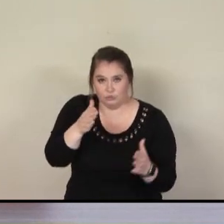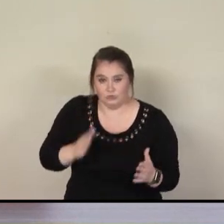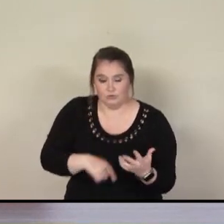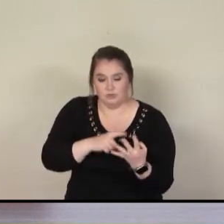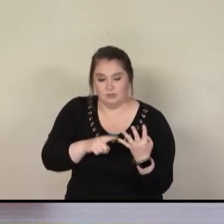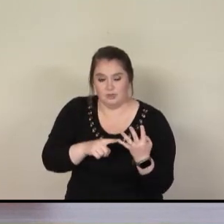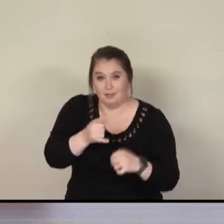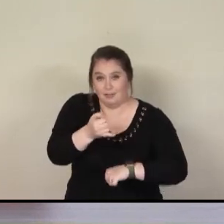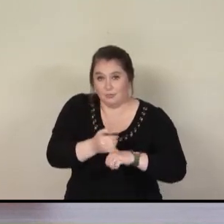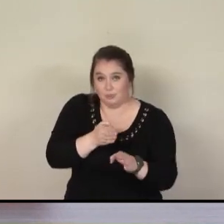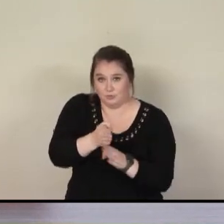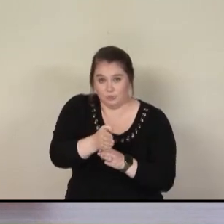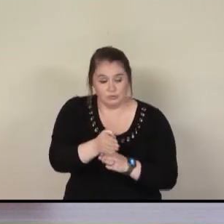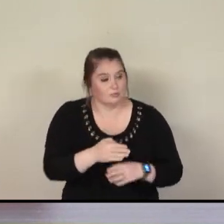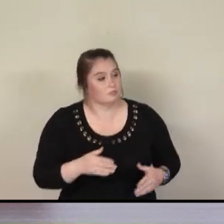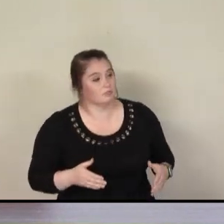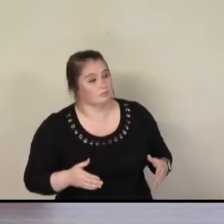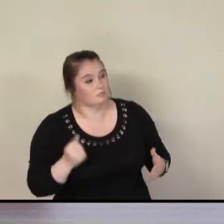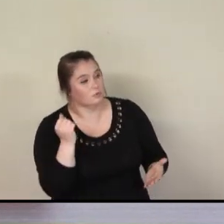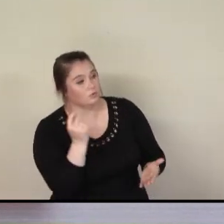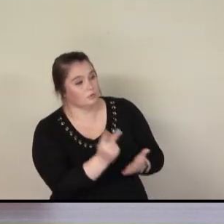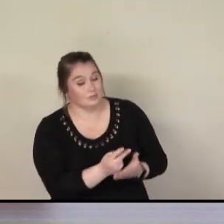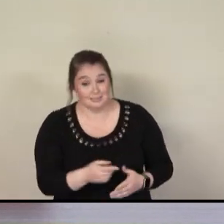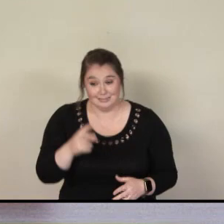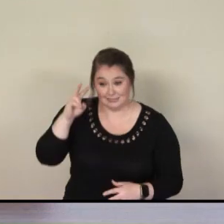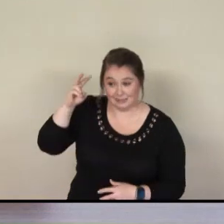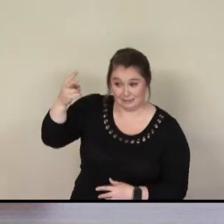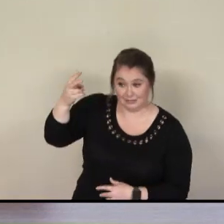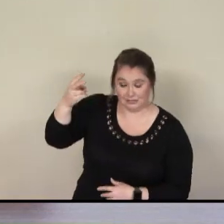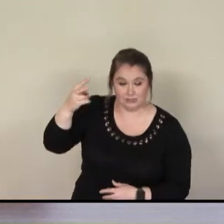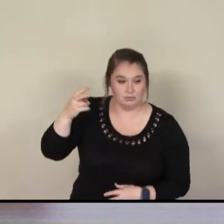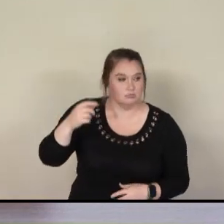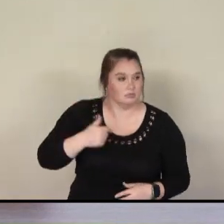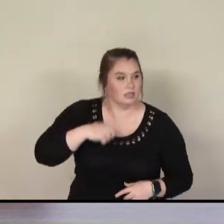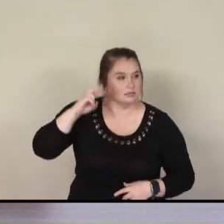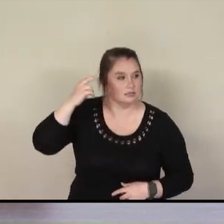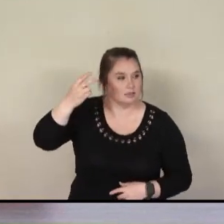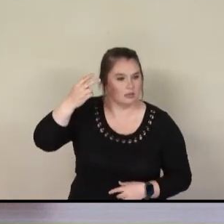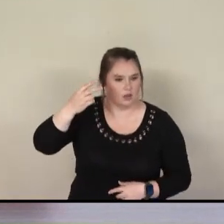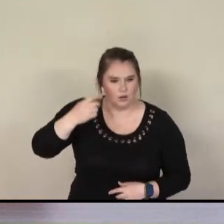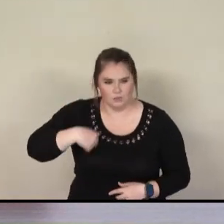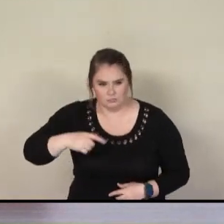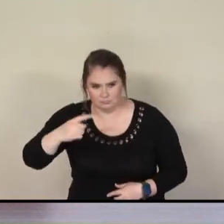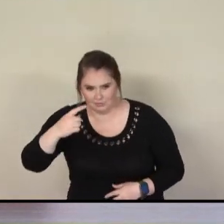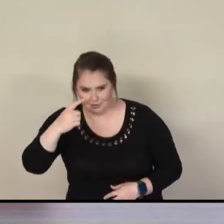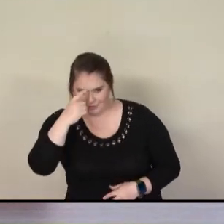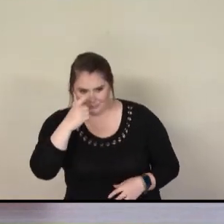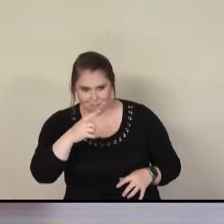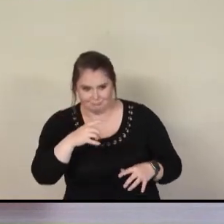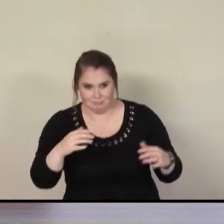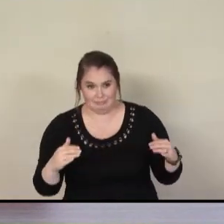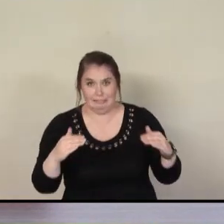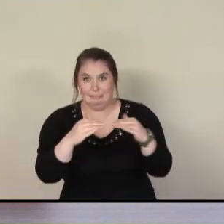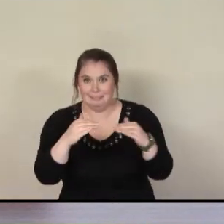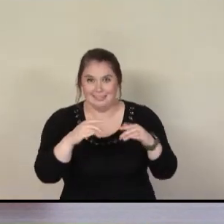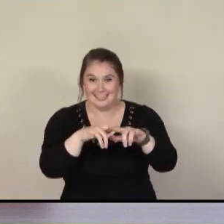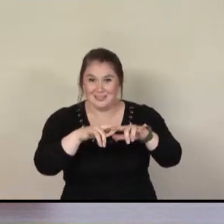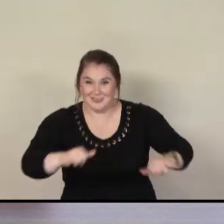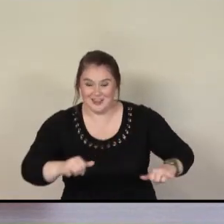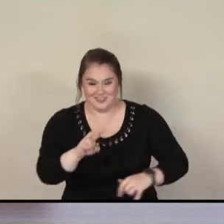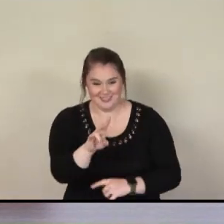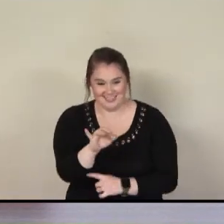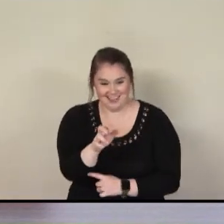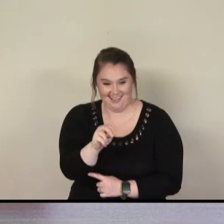moved. Thank you, Mr. Davis. Do I have a second? I'll second. Oh, I think that was Just pick.